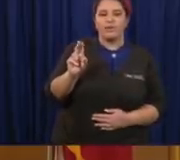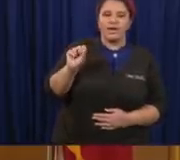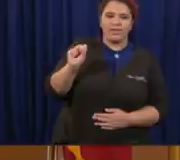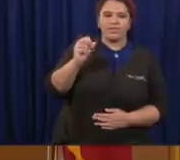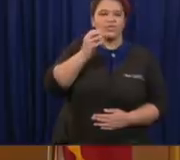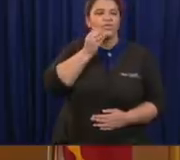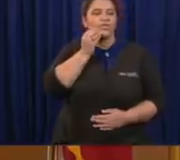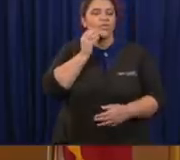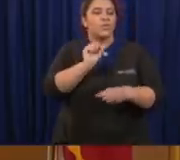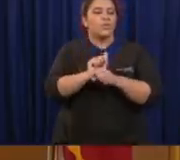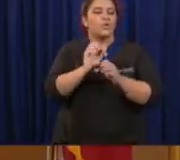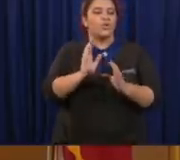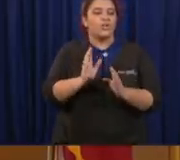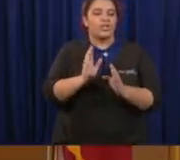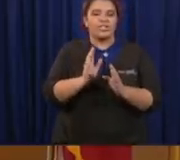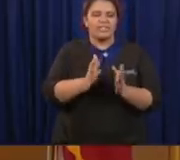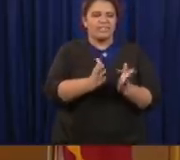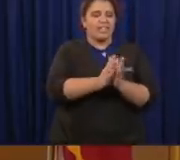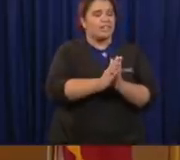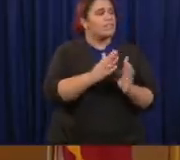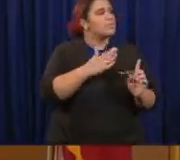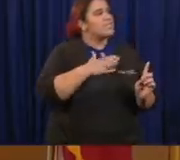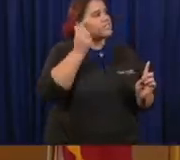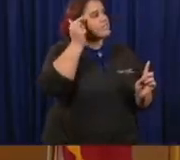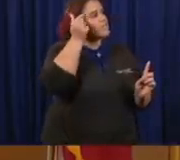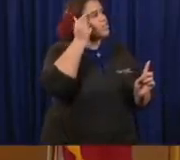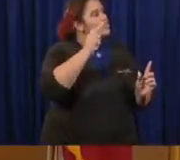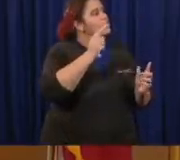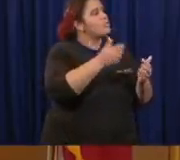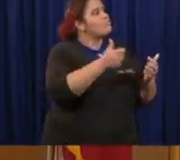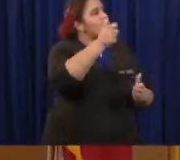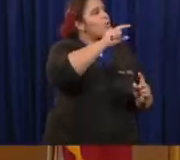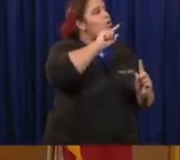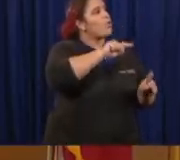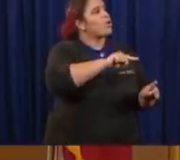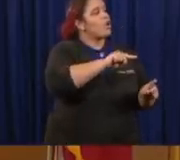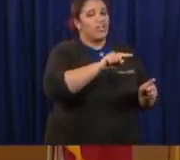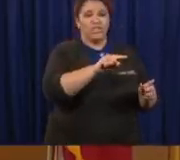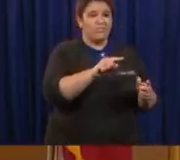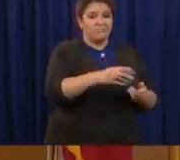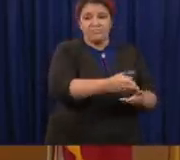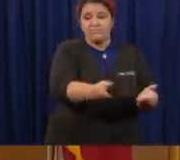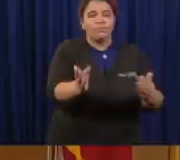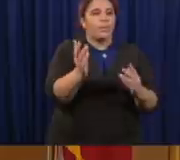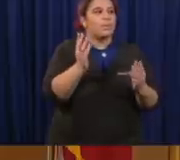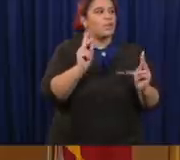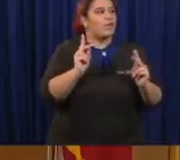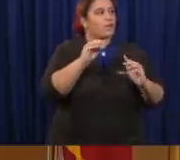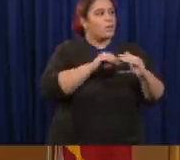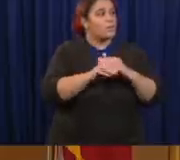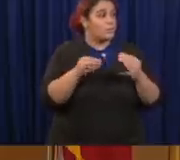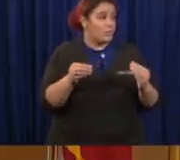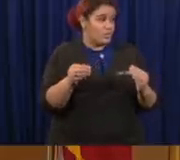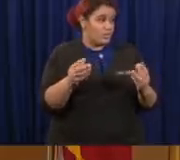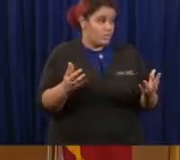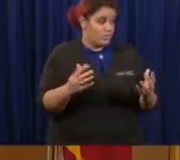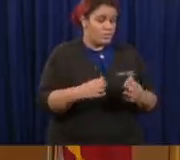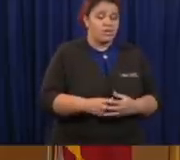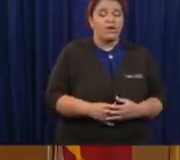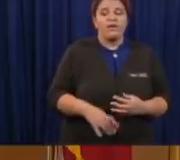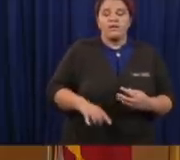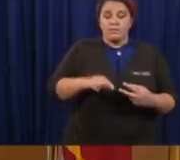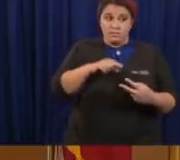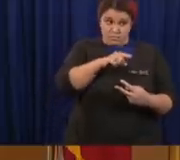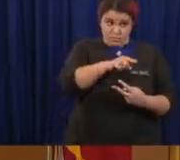entering essential stores right now. Would you consider doing that? And also, would you consider issuing a